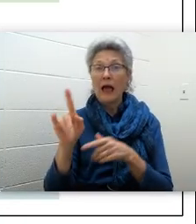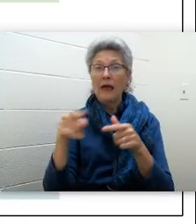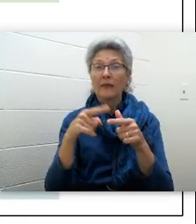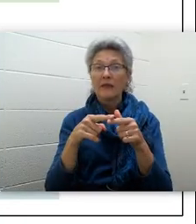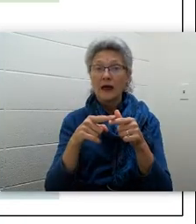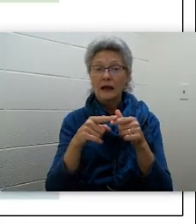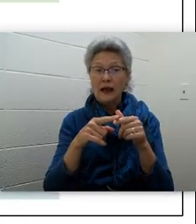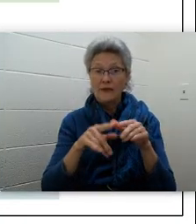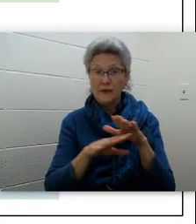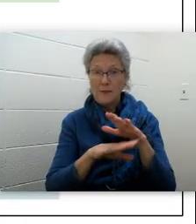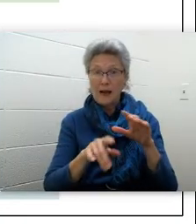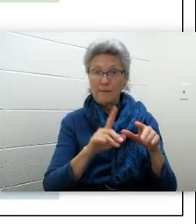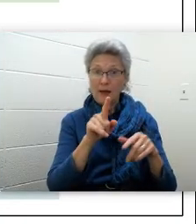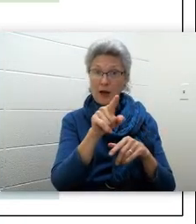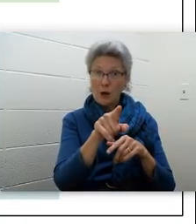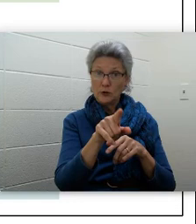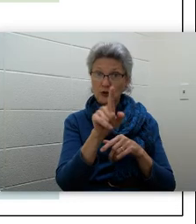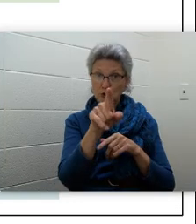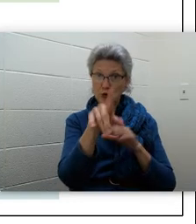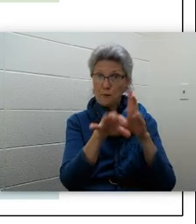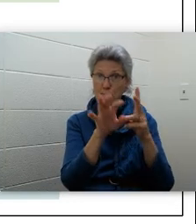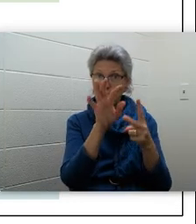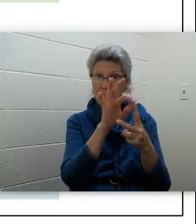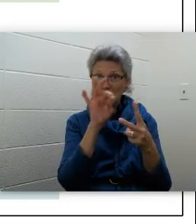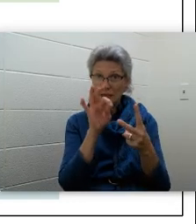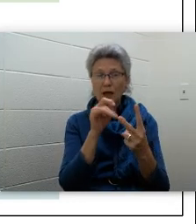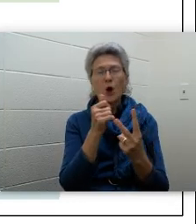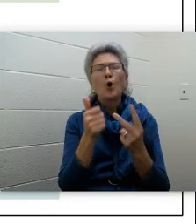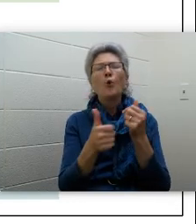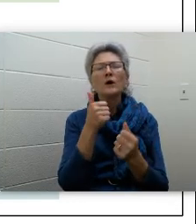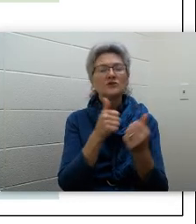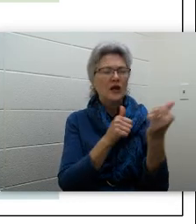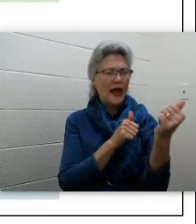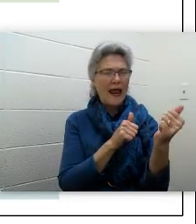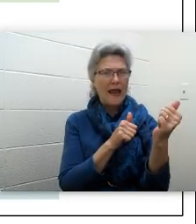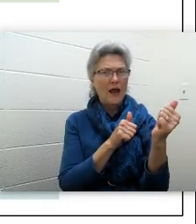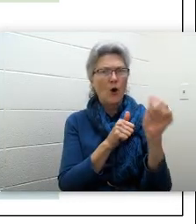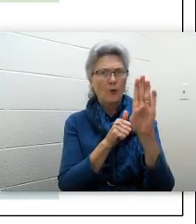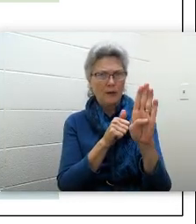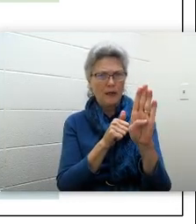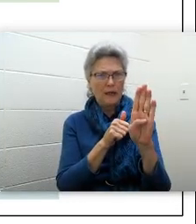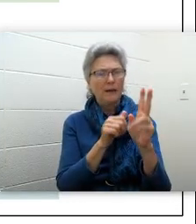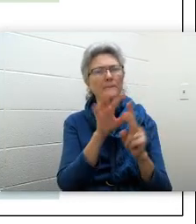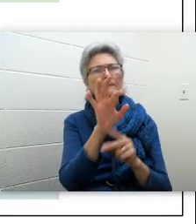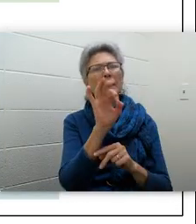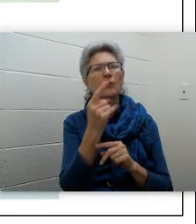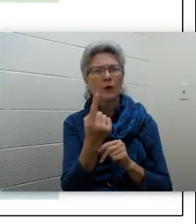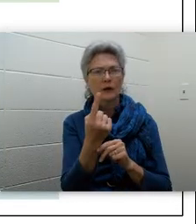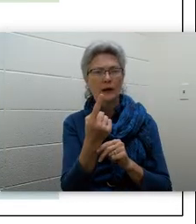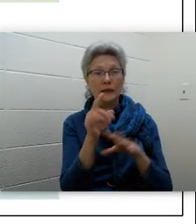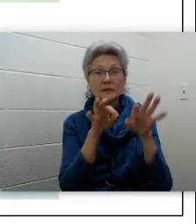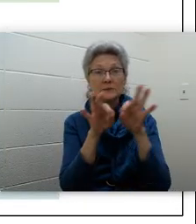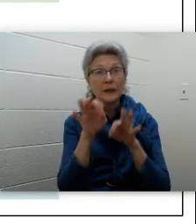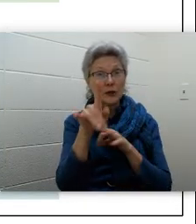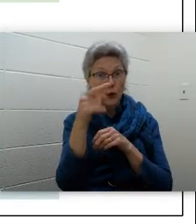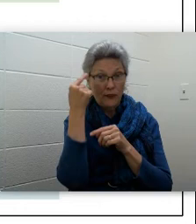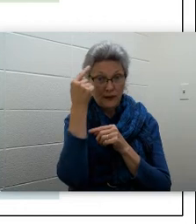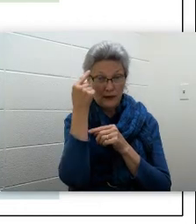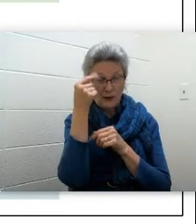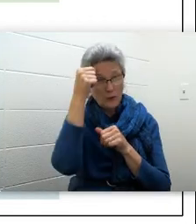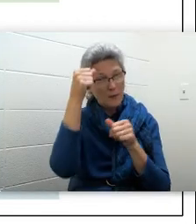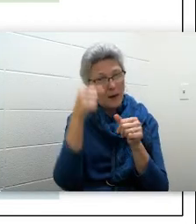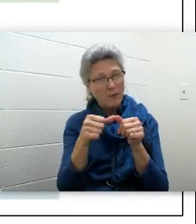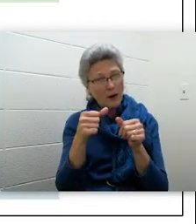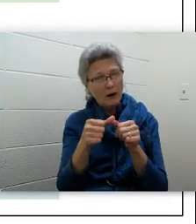at the bottom, I would like you to pick which summary do you think is best, and I want you to explain your thinking. Really